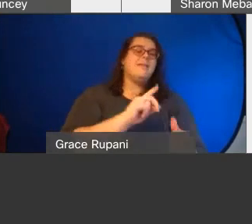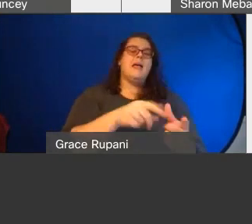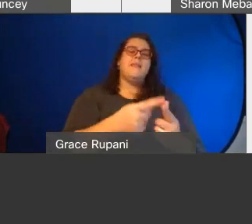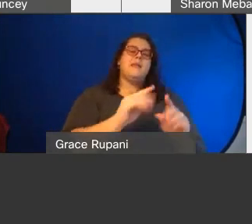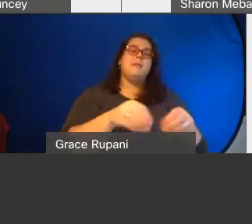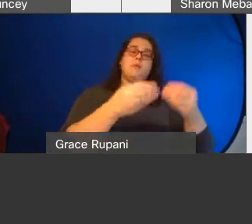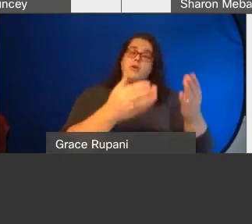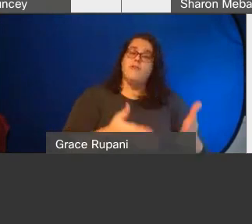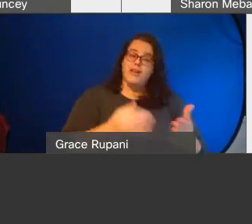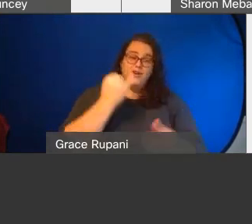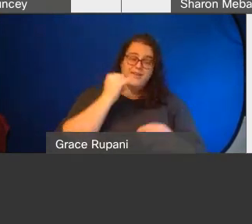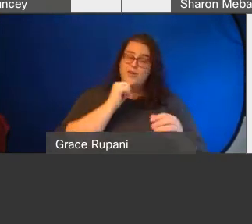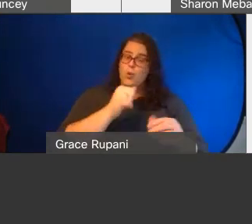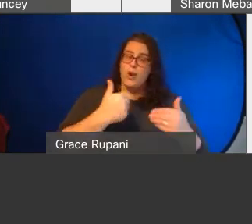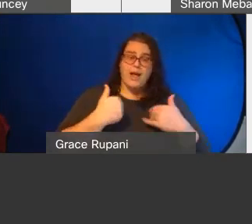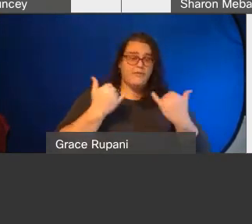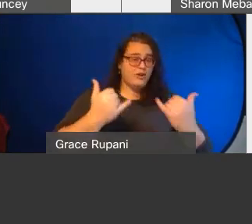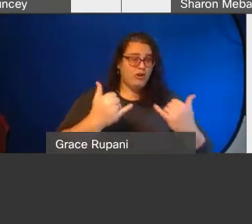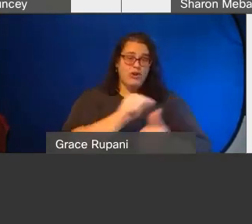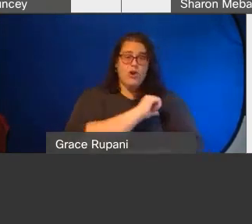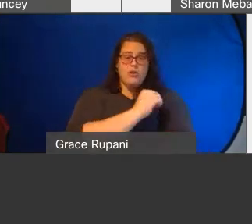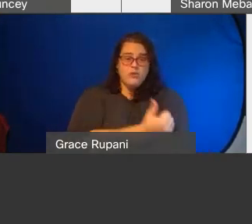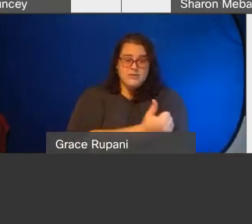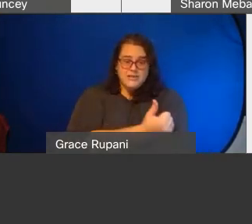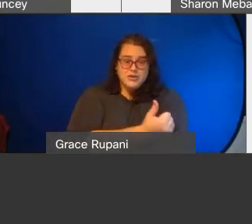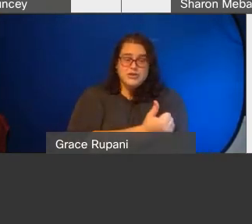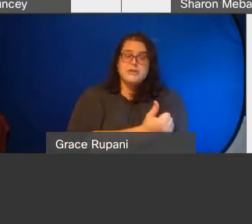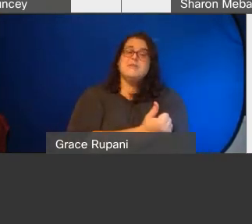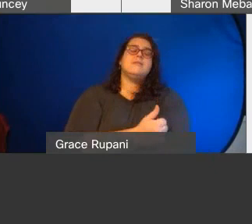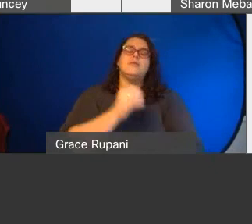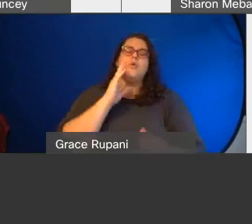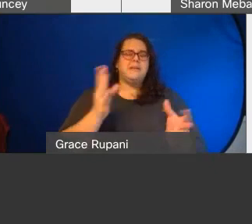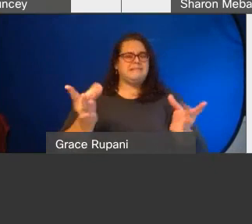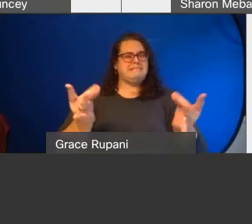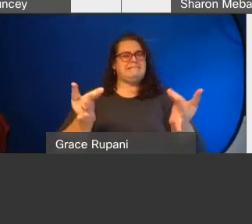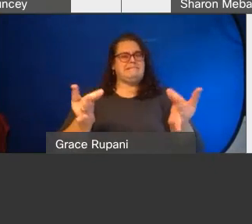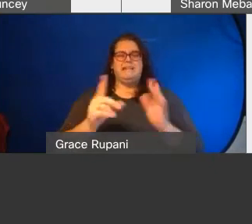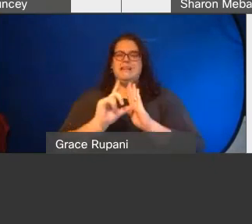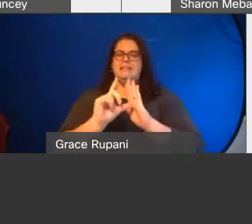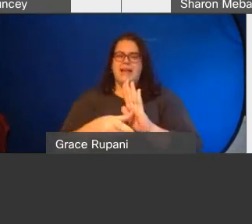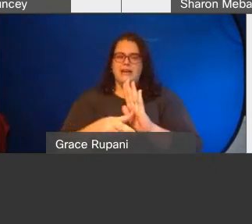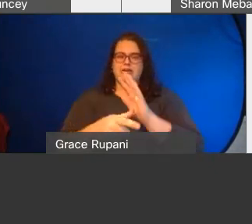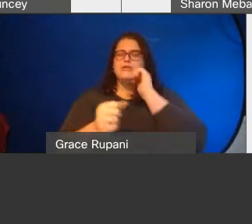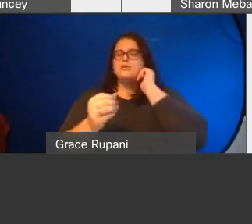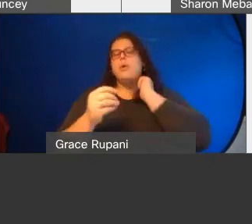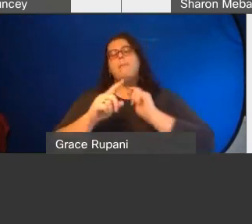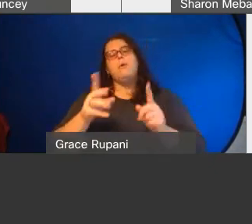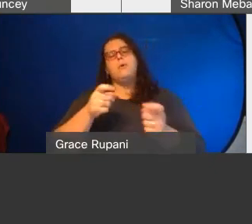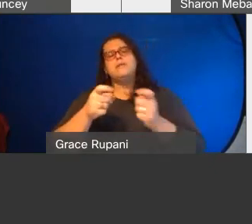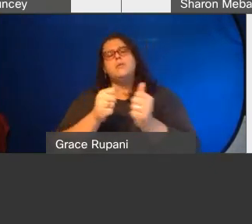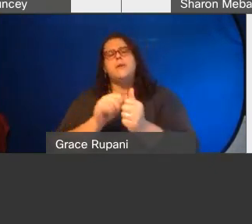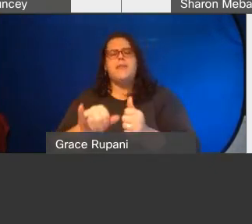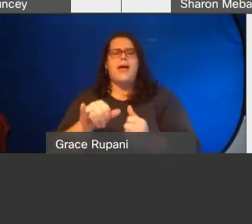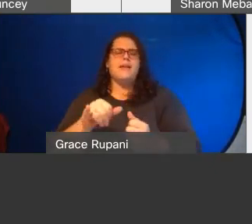current authorization in place, but we'll deal with those individual situations as they come up.